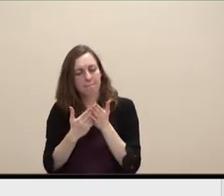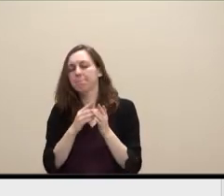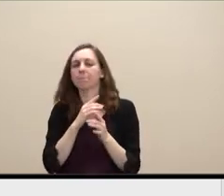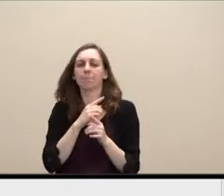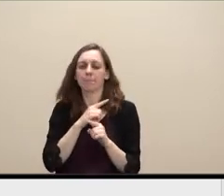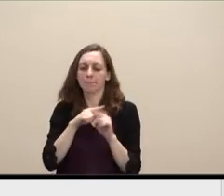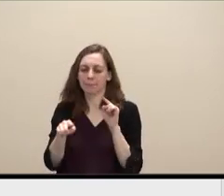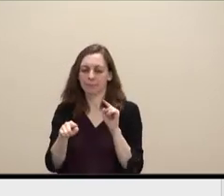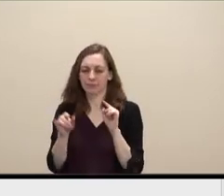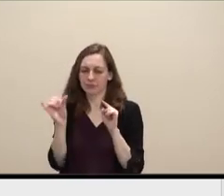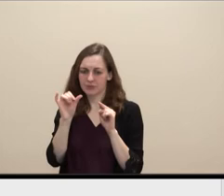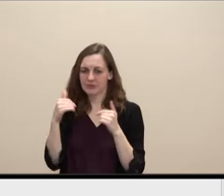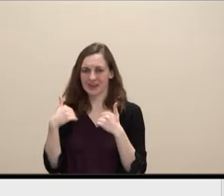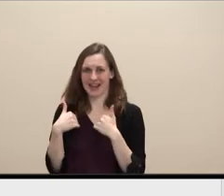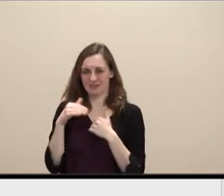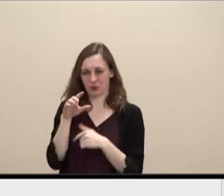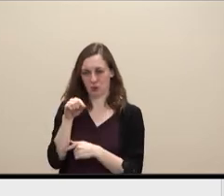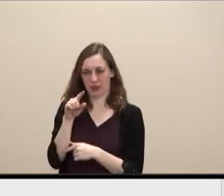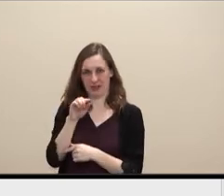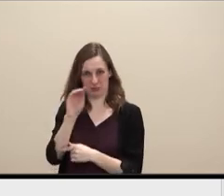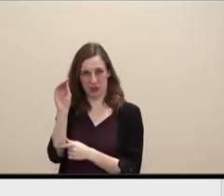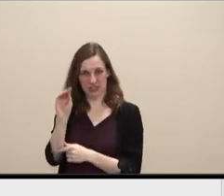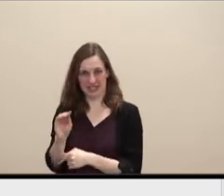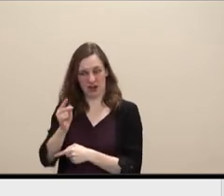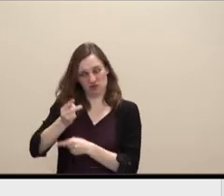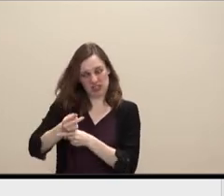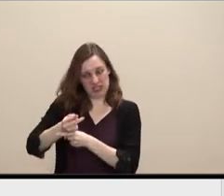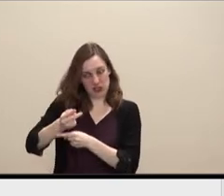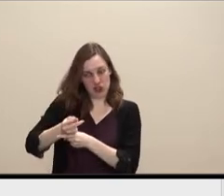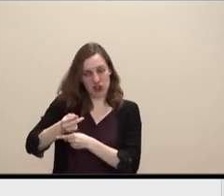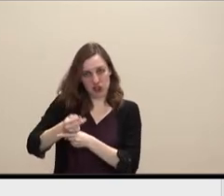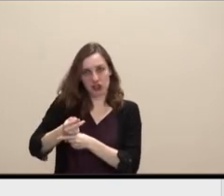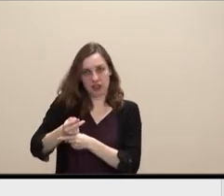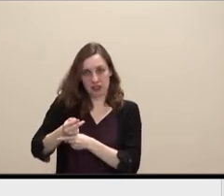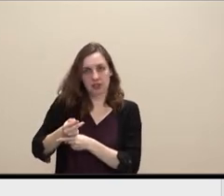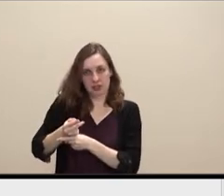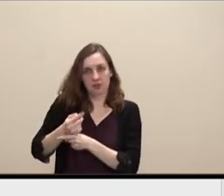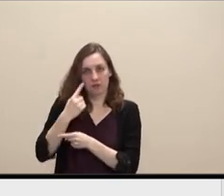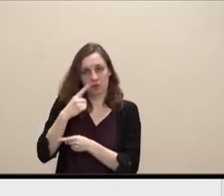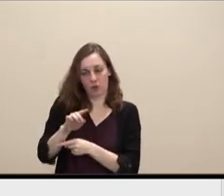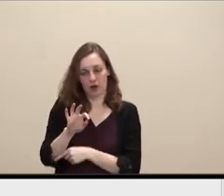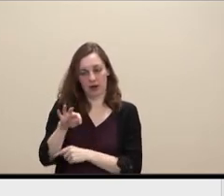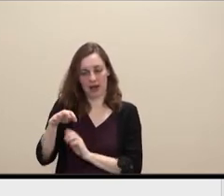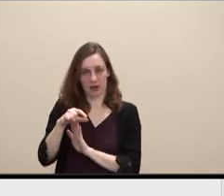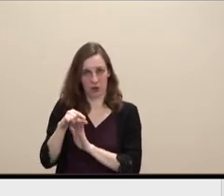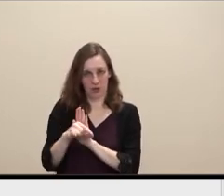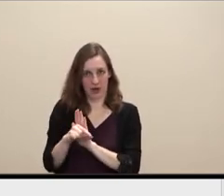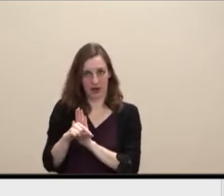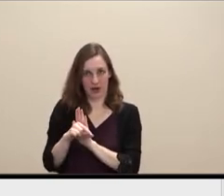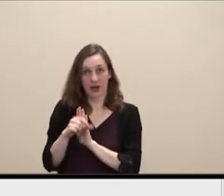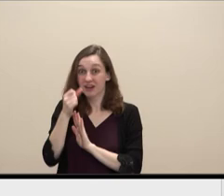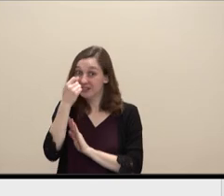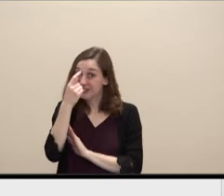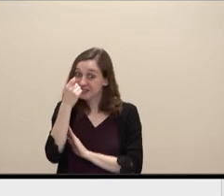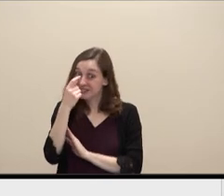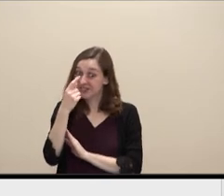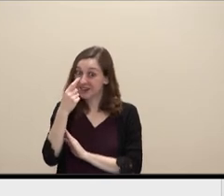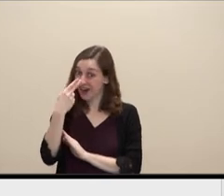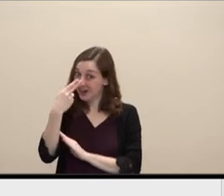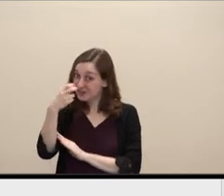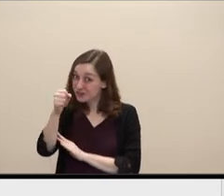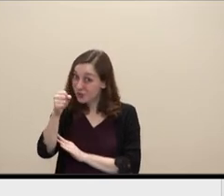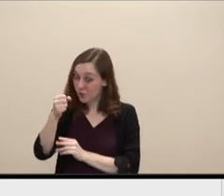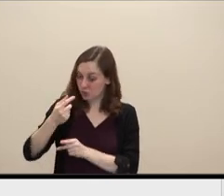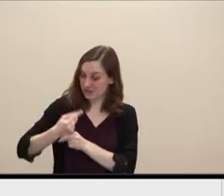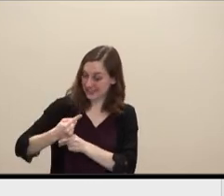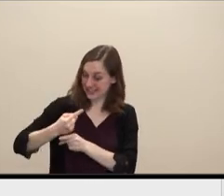retention rate in our ninth grade for the past few years in our taper. Retention at high school is not we hold them back a grade, it's that